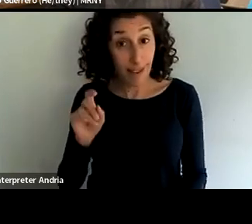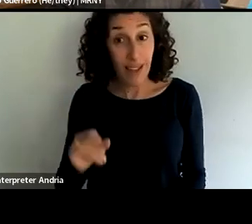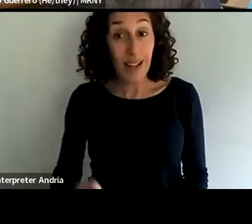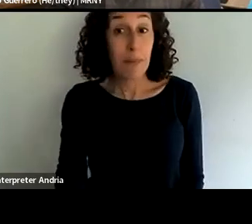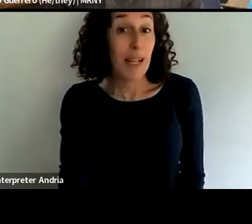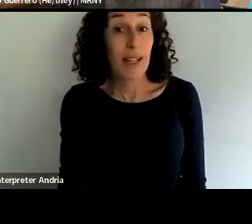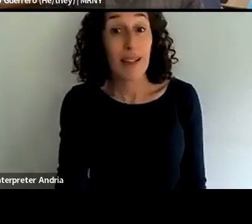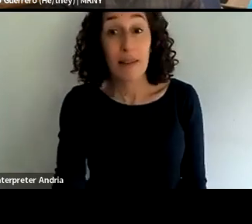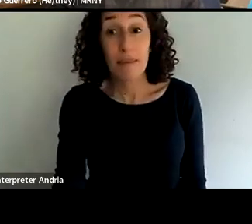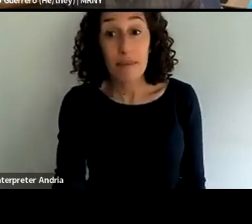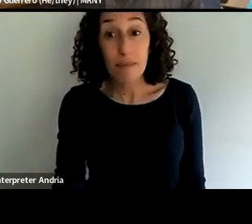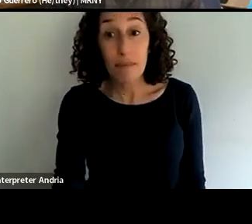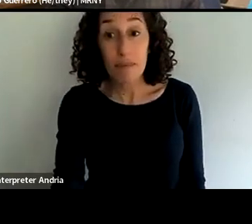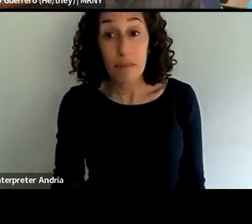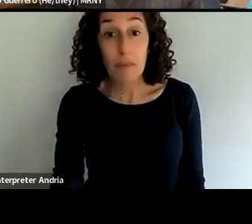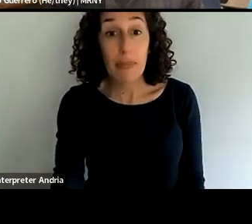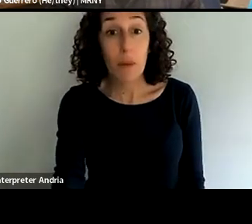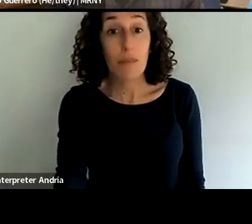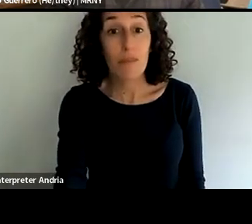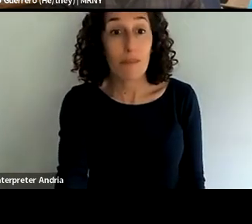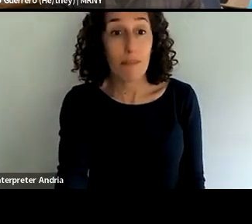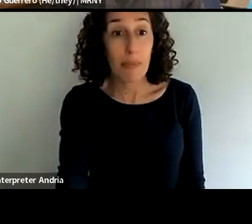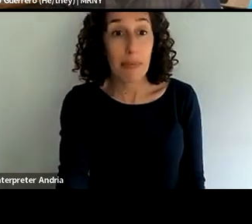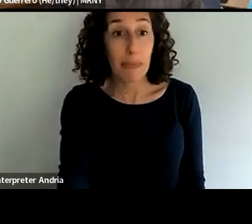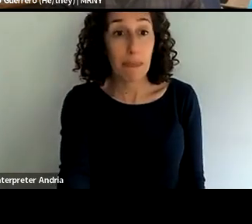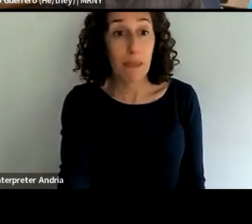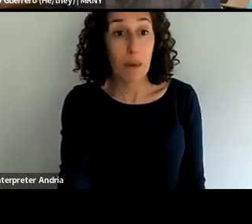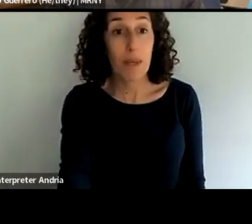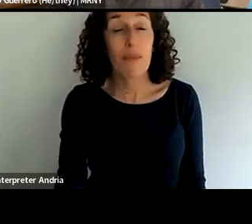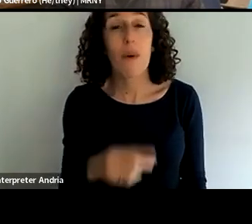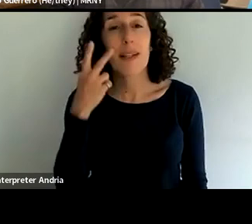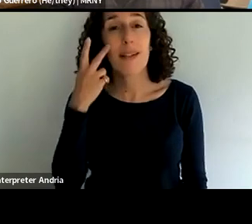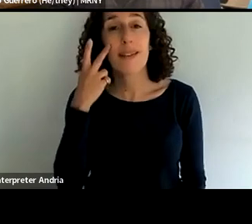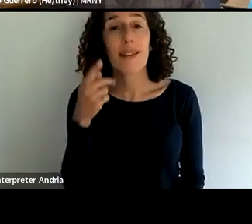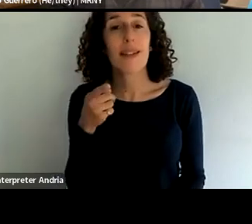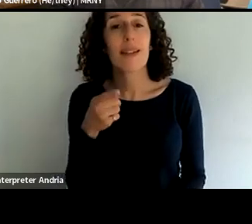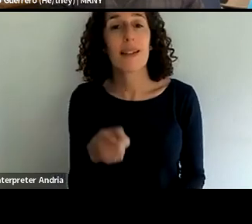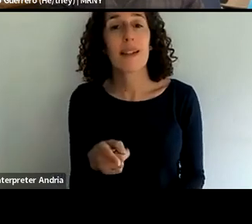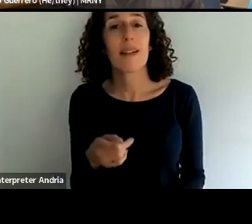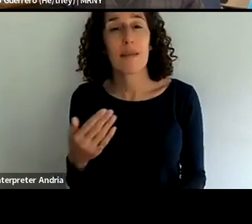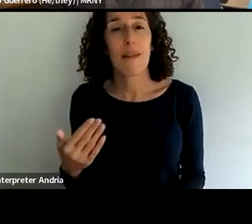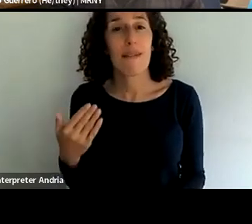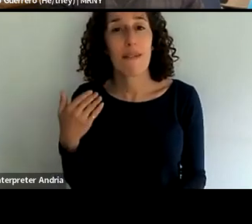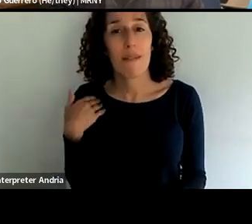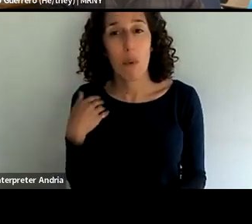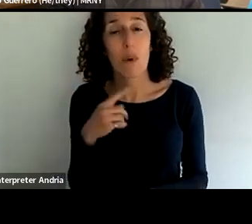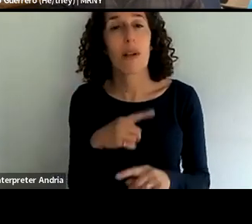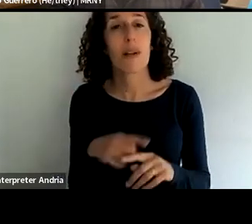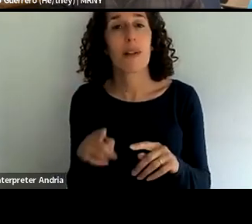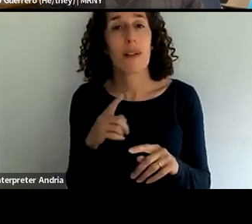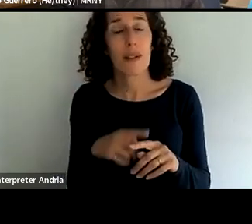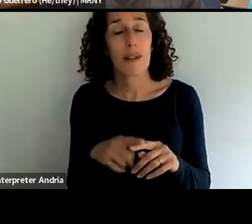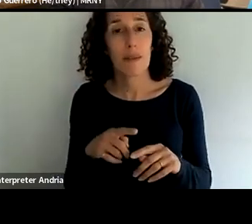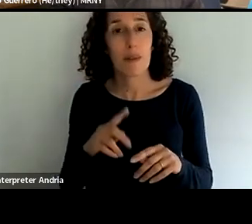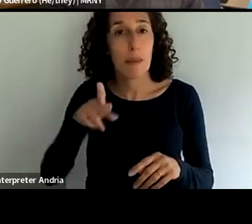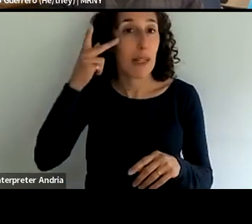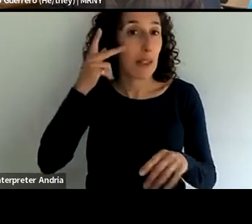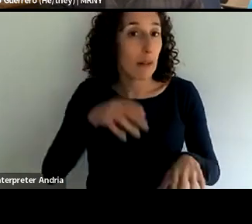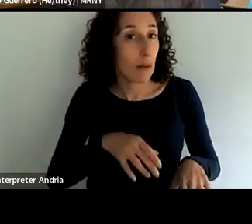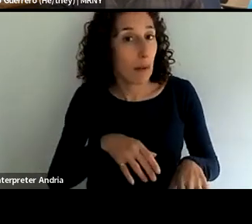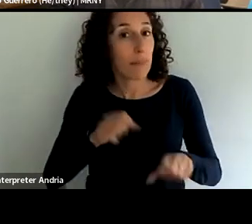because we all have seen this kind of play out before in, you know, a variety of like fascist movements and whatnot.